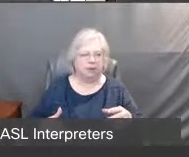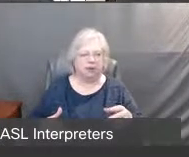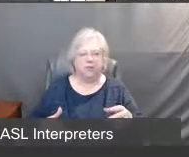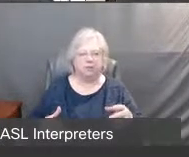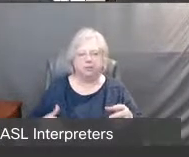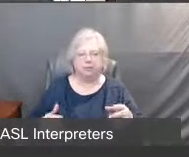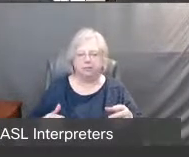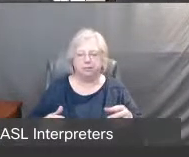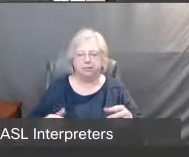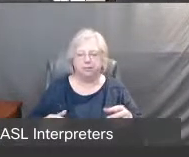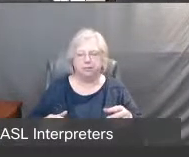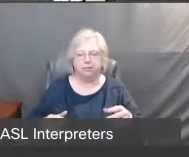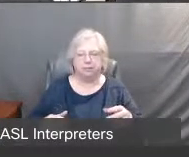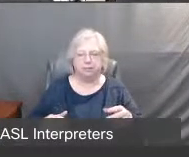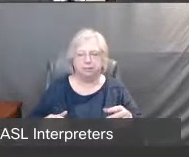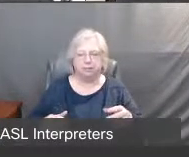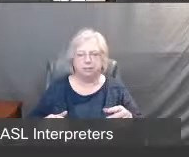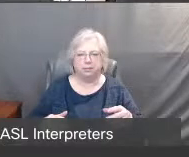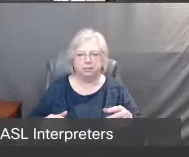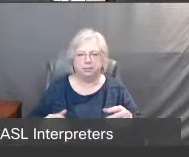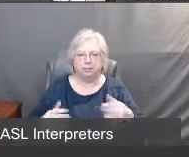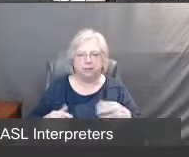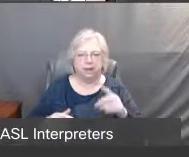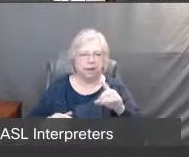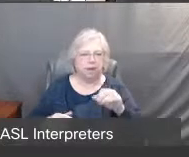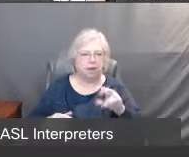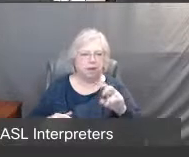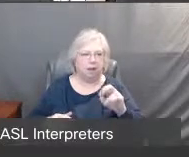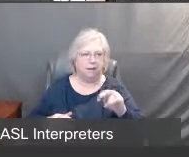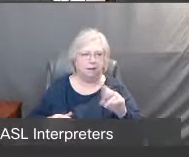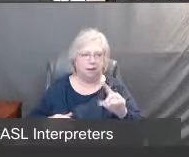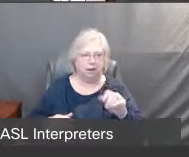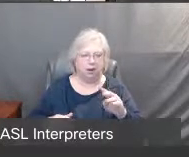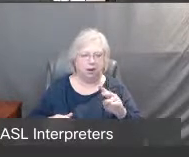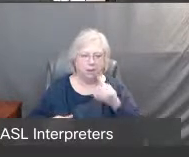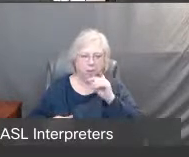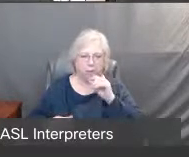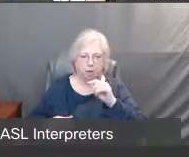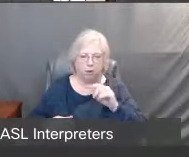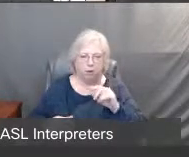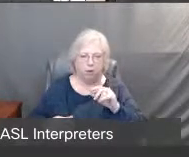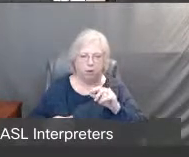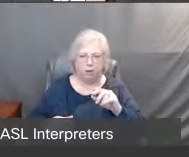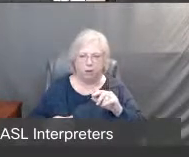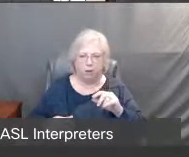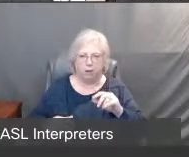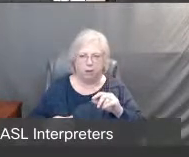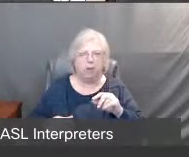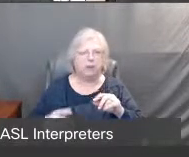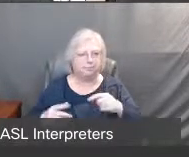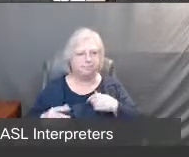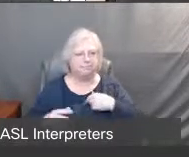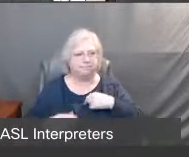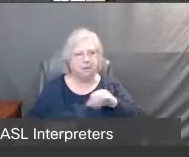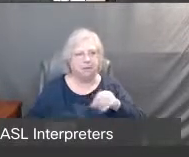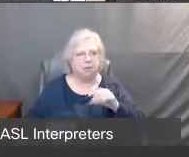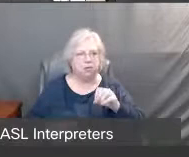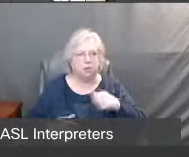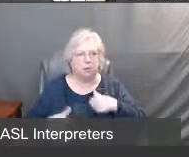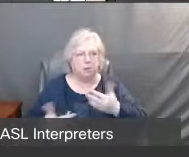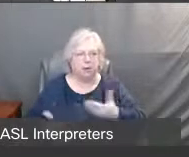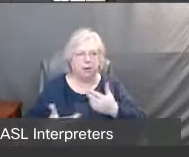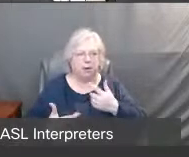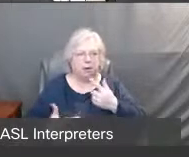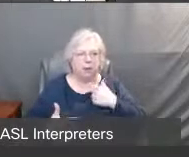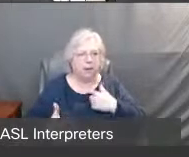Joseph Eek. Okay, Devonda Bird. He's in the room. This is Joe. I'm here, but